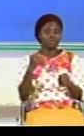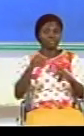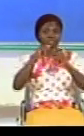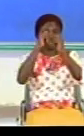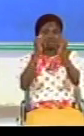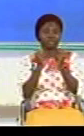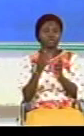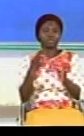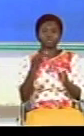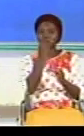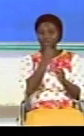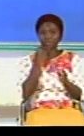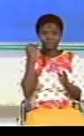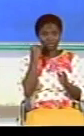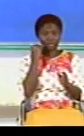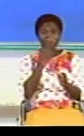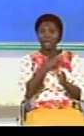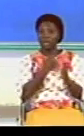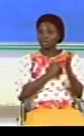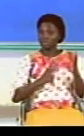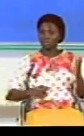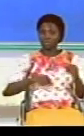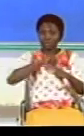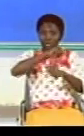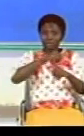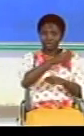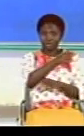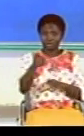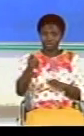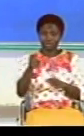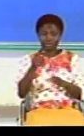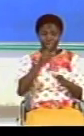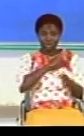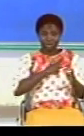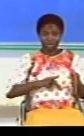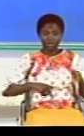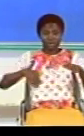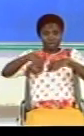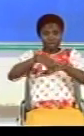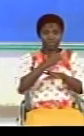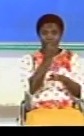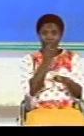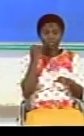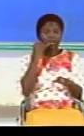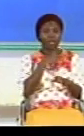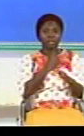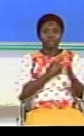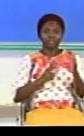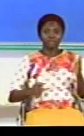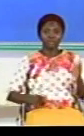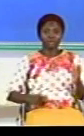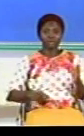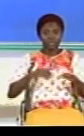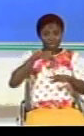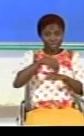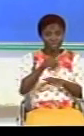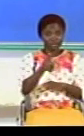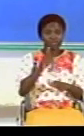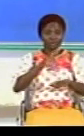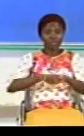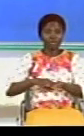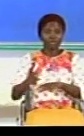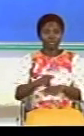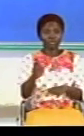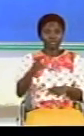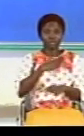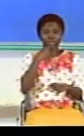Lord anointed thee king over Israel. And the Lord sent thee on a journey and said, go and utterly